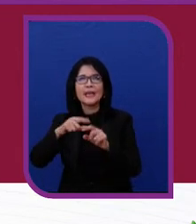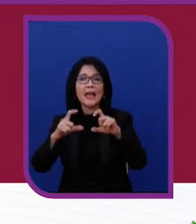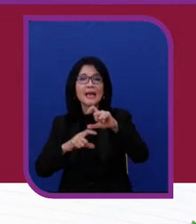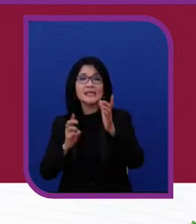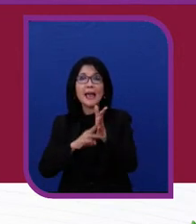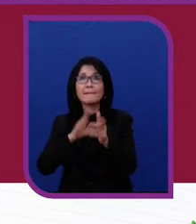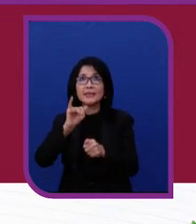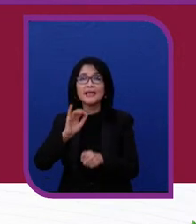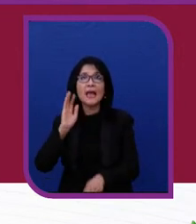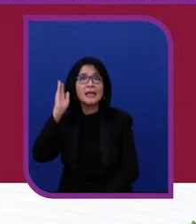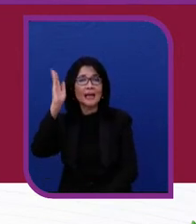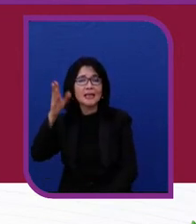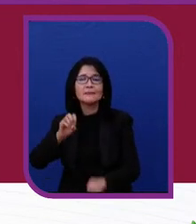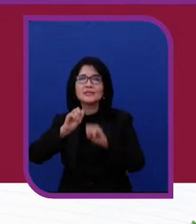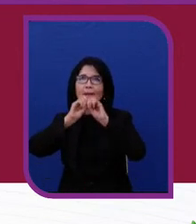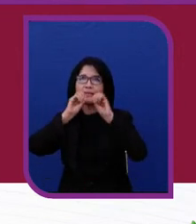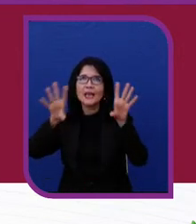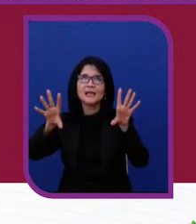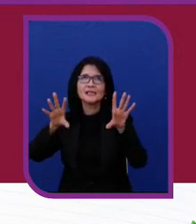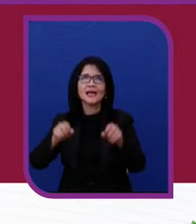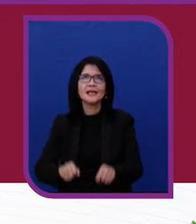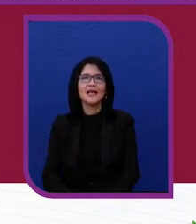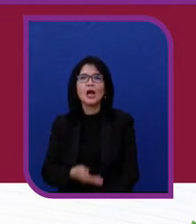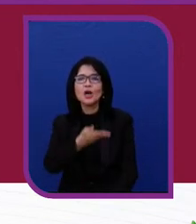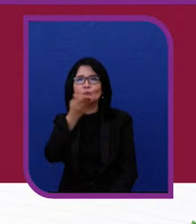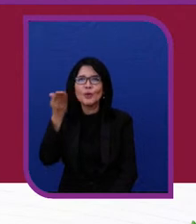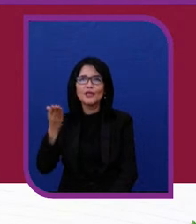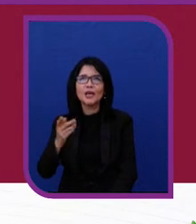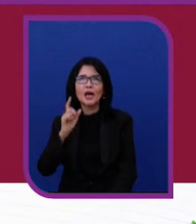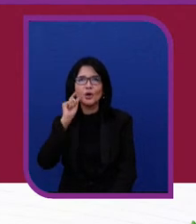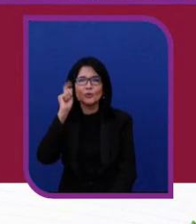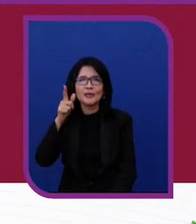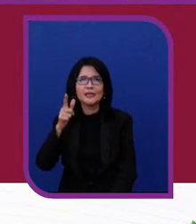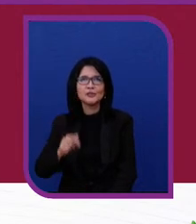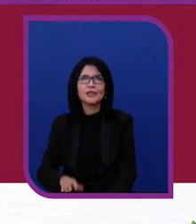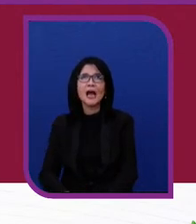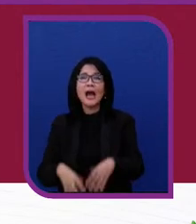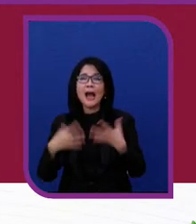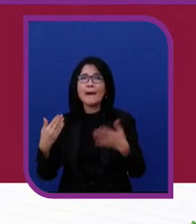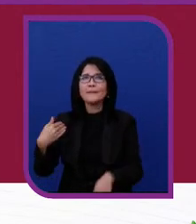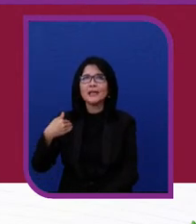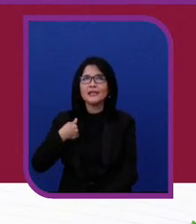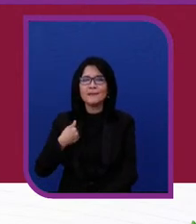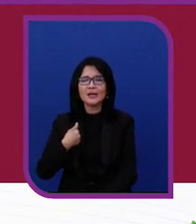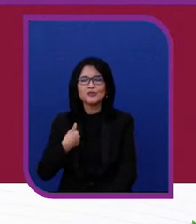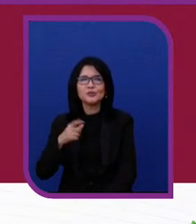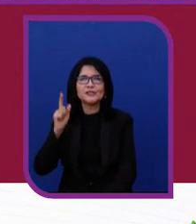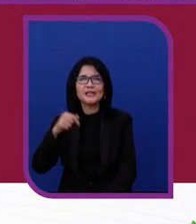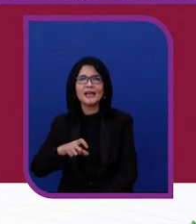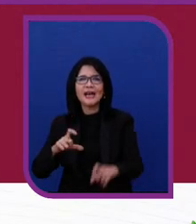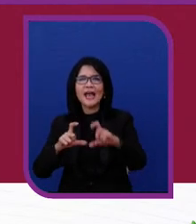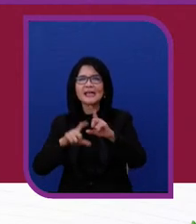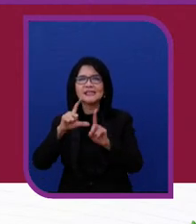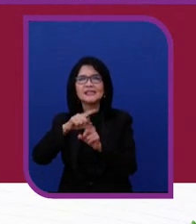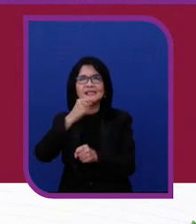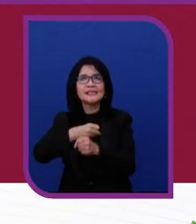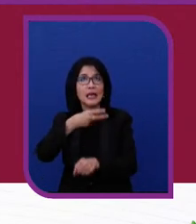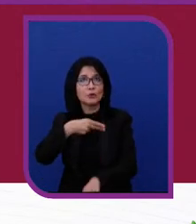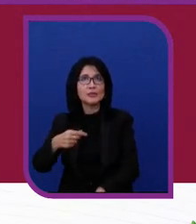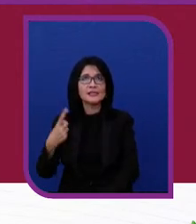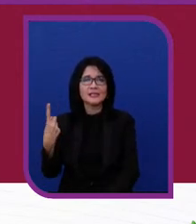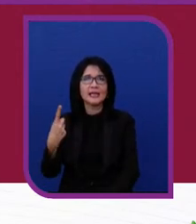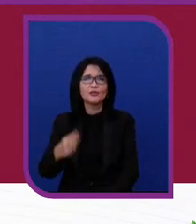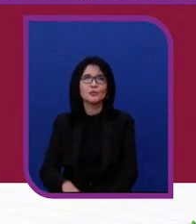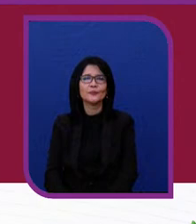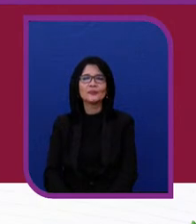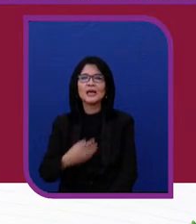qqspreme 7 more detail about this edisi Indonesia one two next so let me just click here